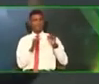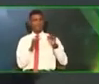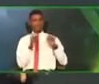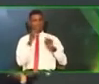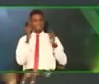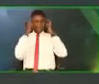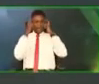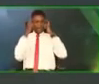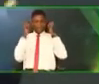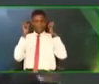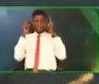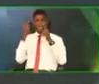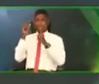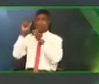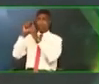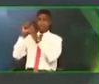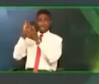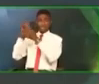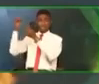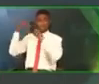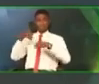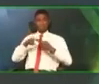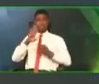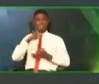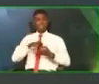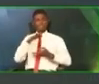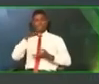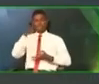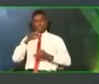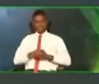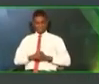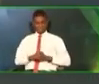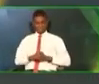of understanding that faith can be engaged. Is someone following now?